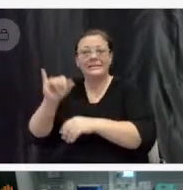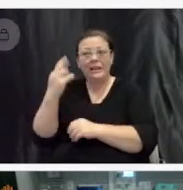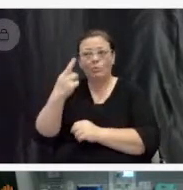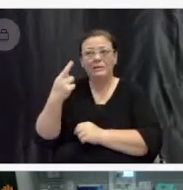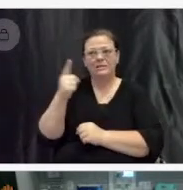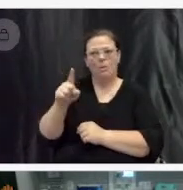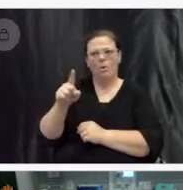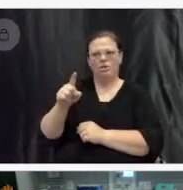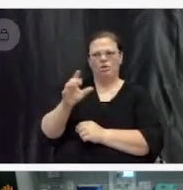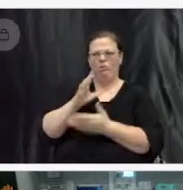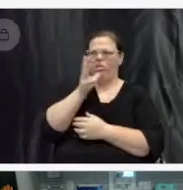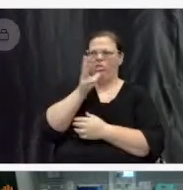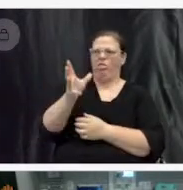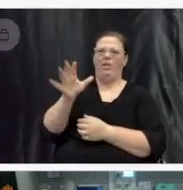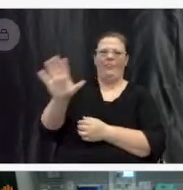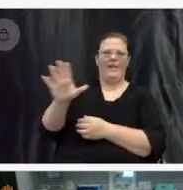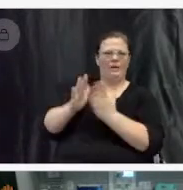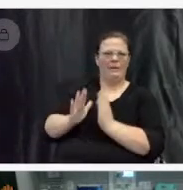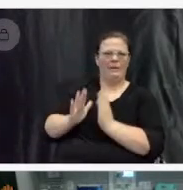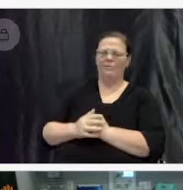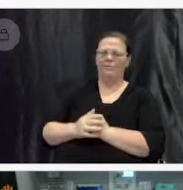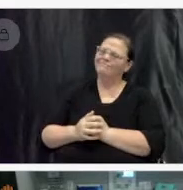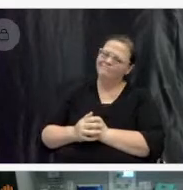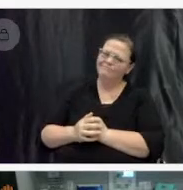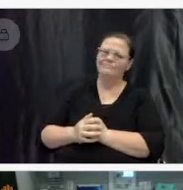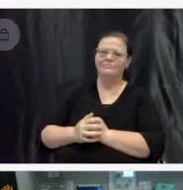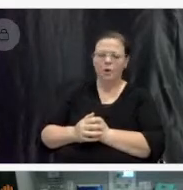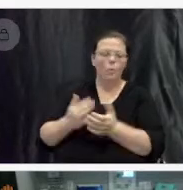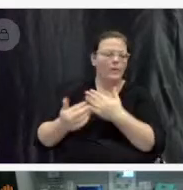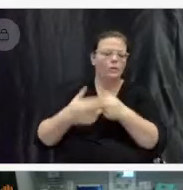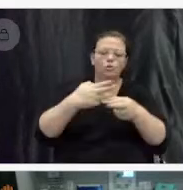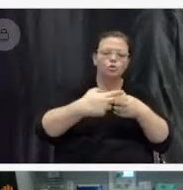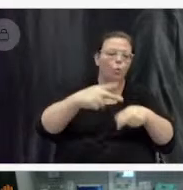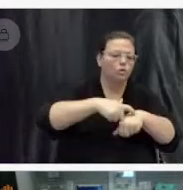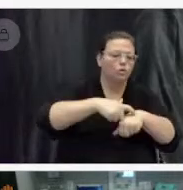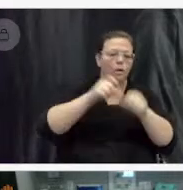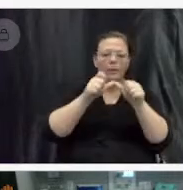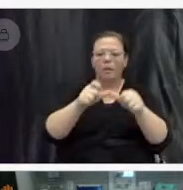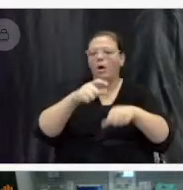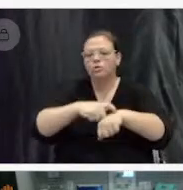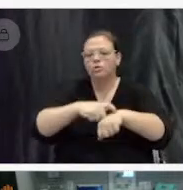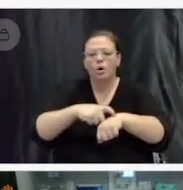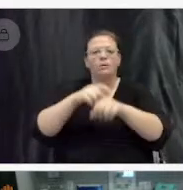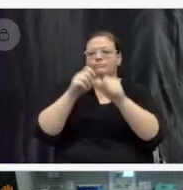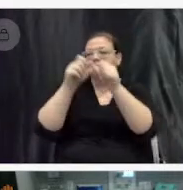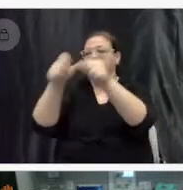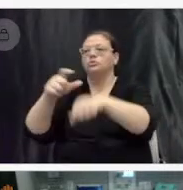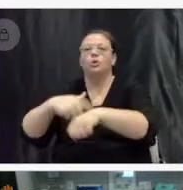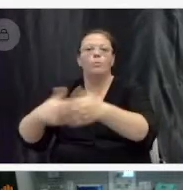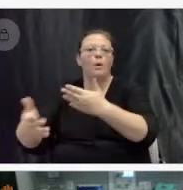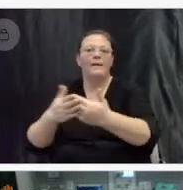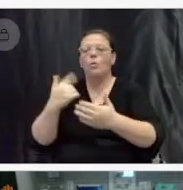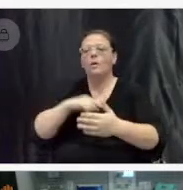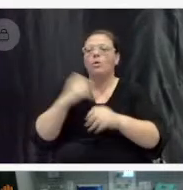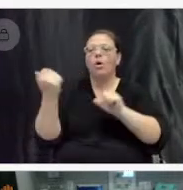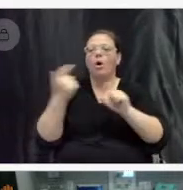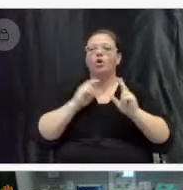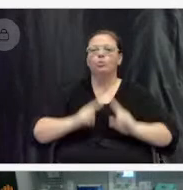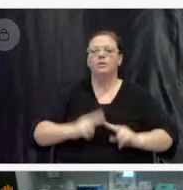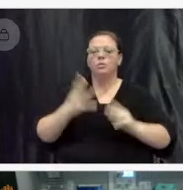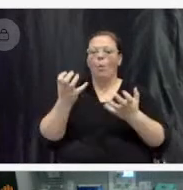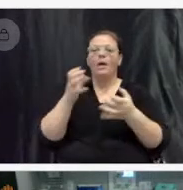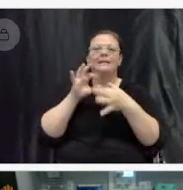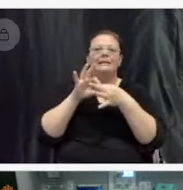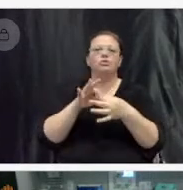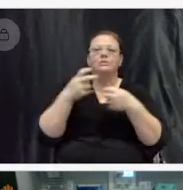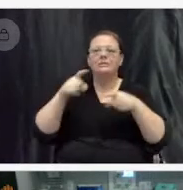to despise their neighbor? Whether short-term, long-term, or mid-term, we are all human beings looking for connection, especially during travel